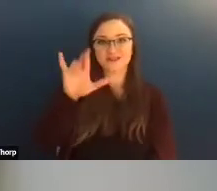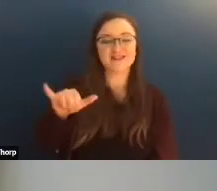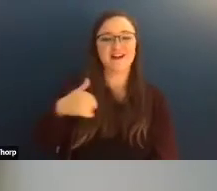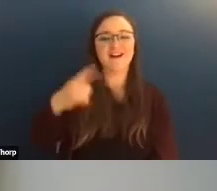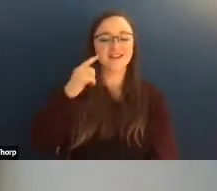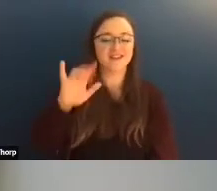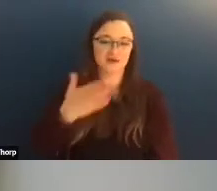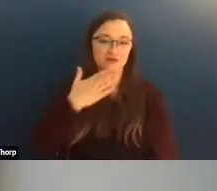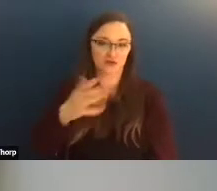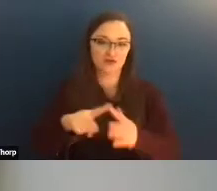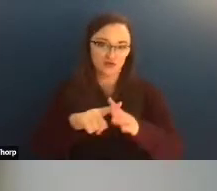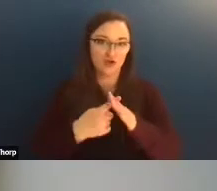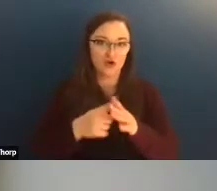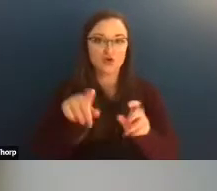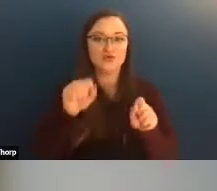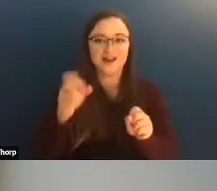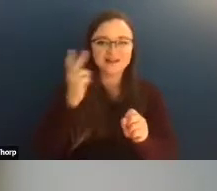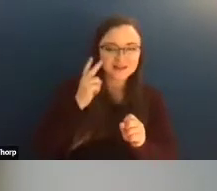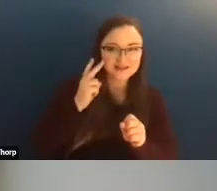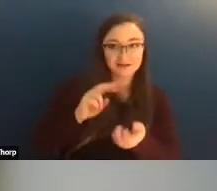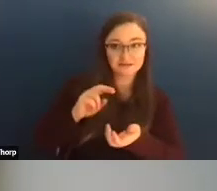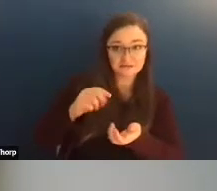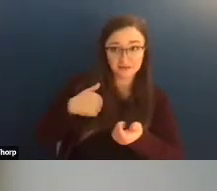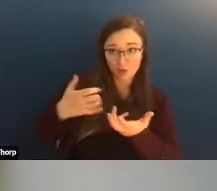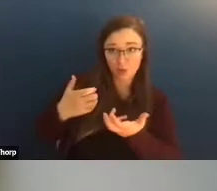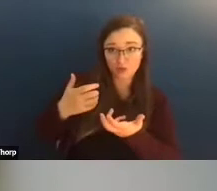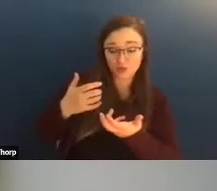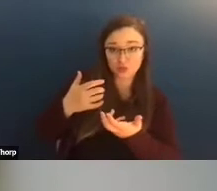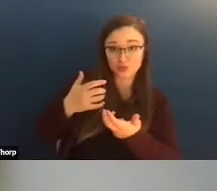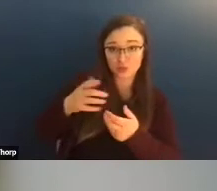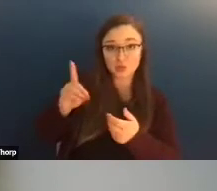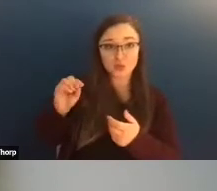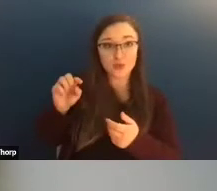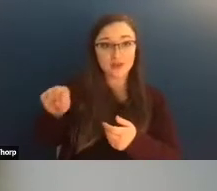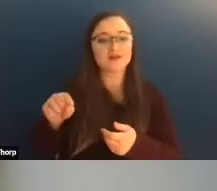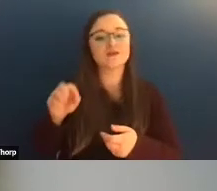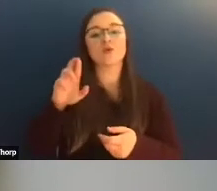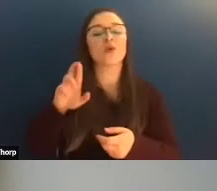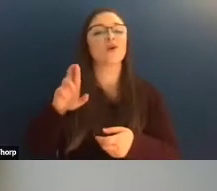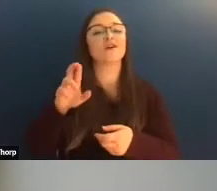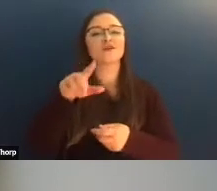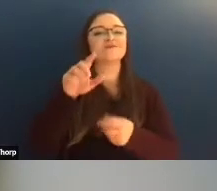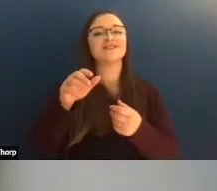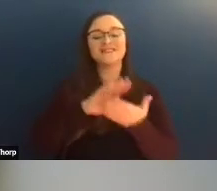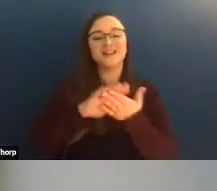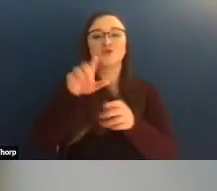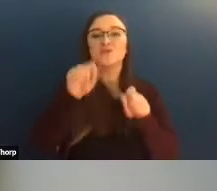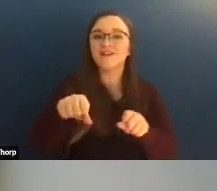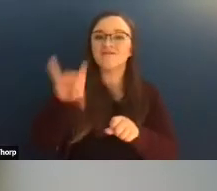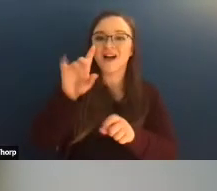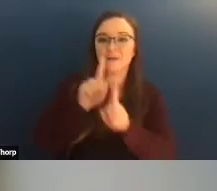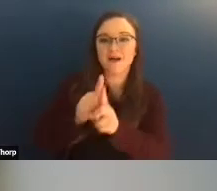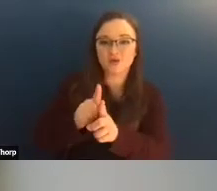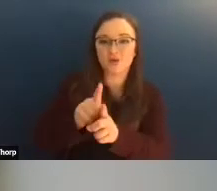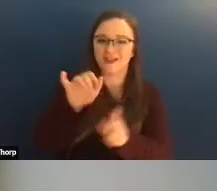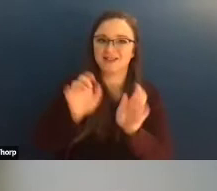way to start and kind of see, is it something that you want to do? And just seek out mentors. I think that's the most important thing is, you